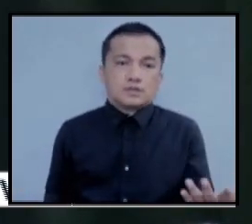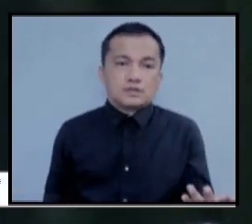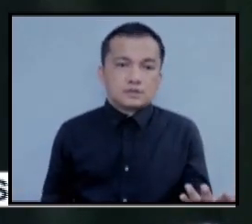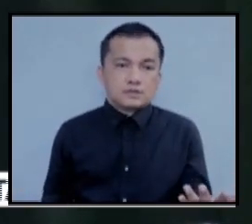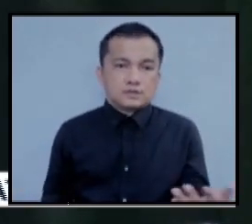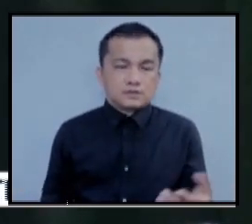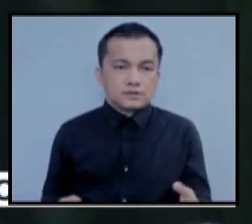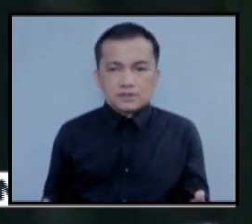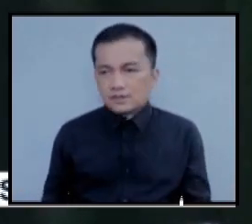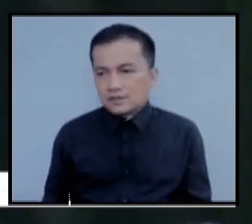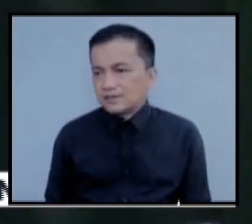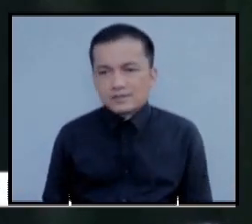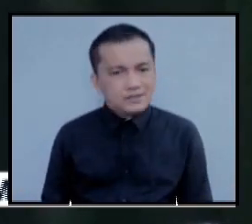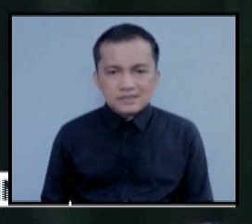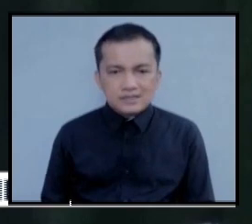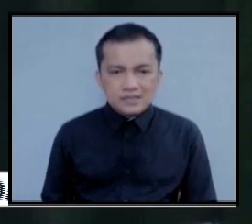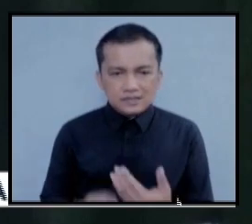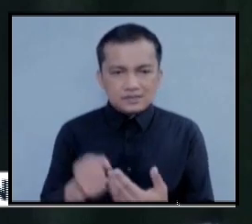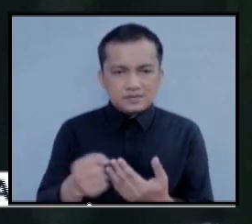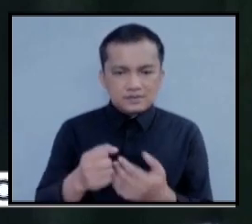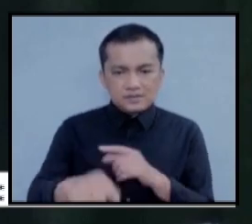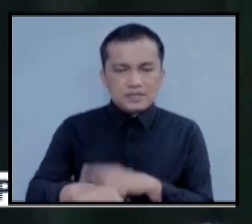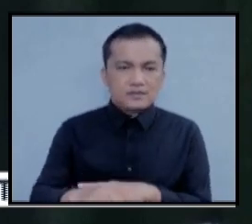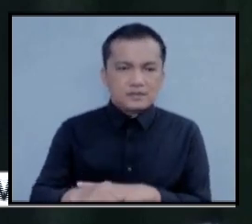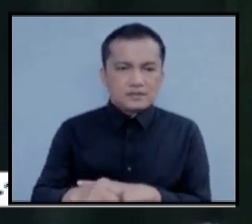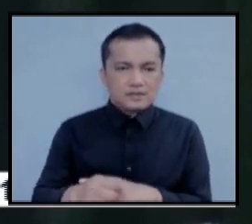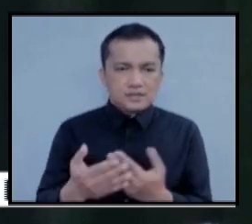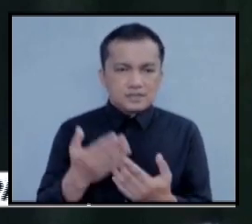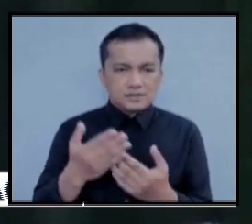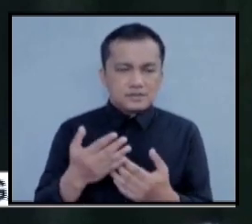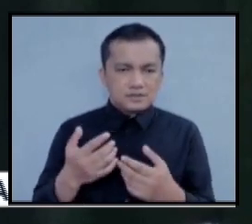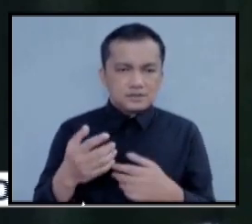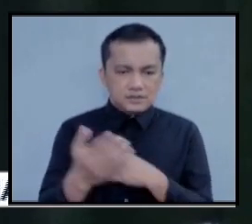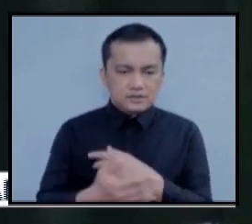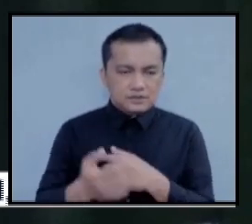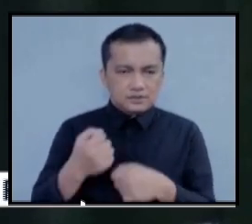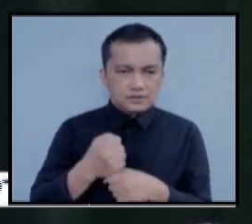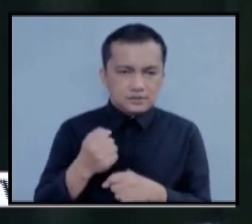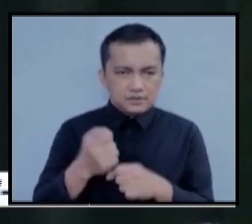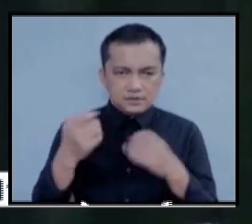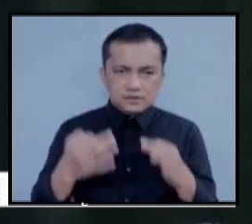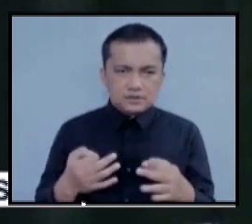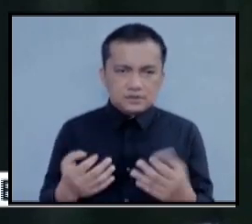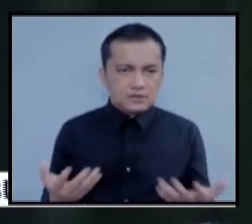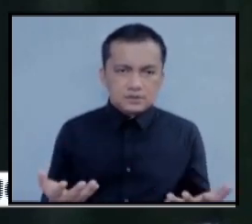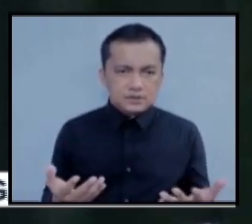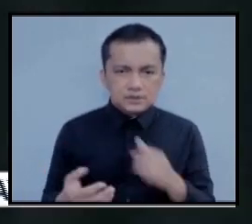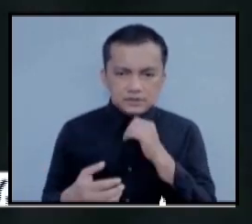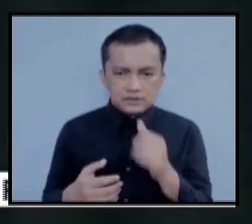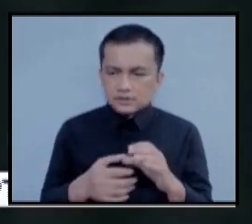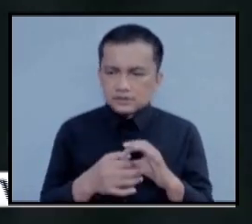and it was easier perhaps for countries to make that decision. That is no longer relevant. That no longer applies.